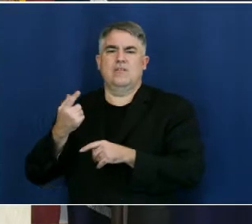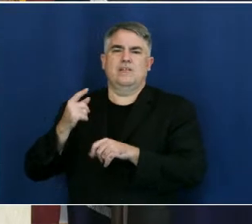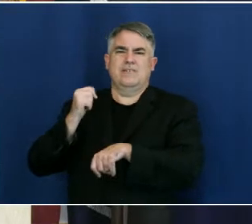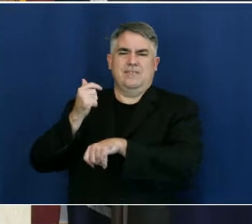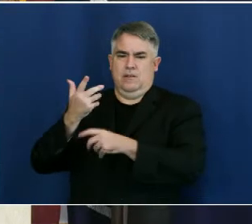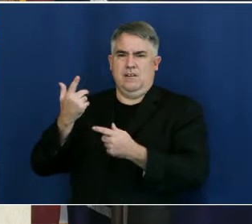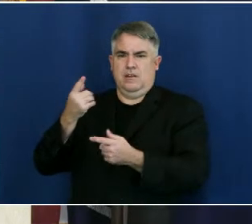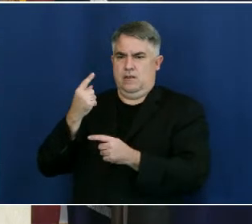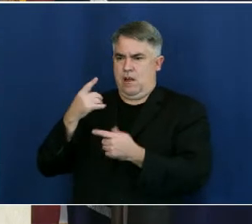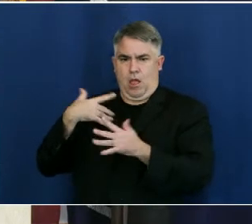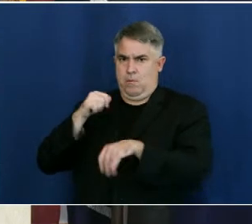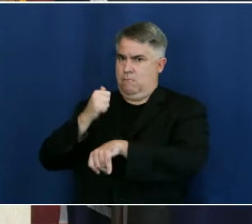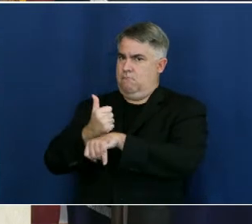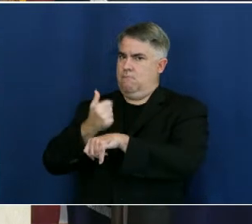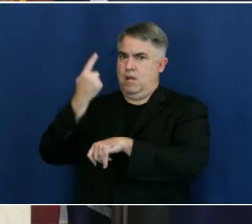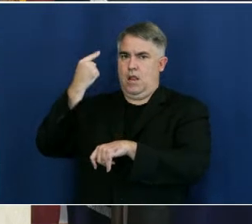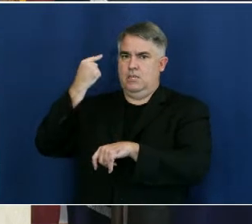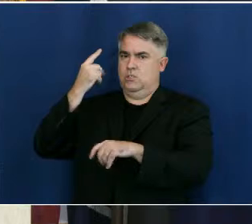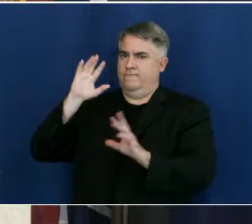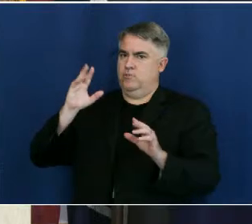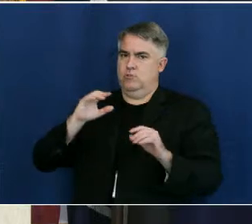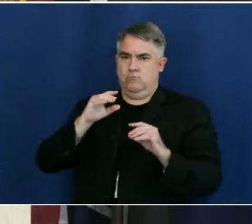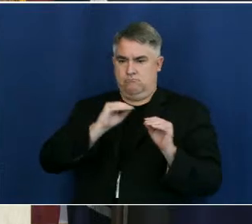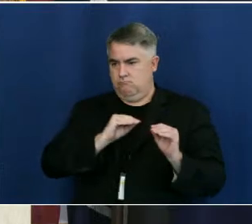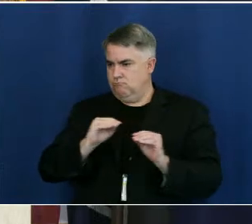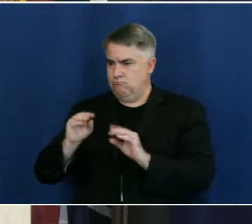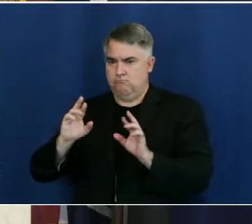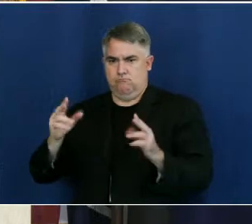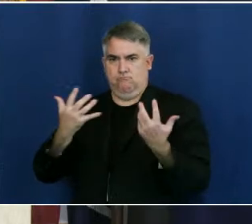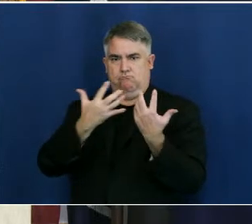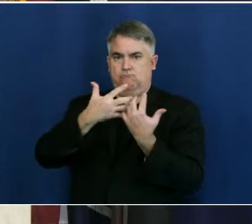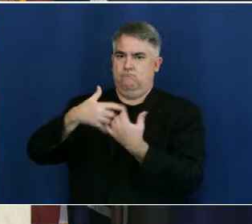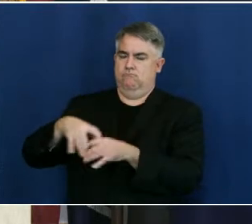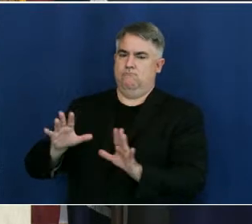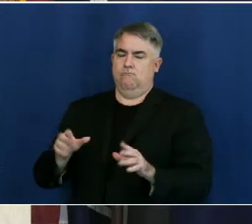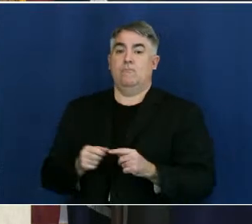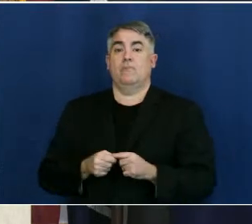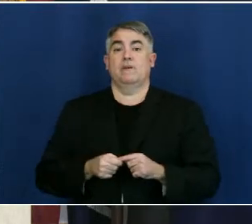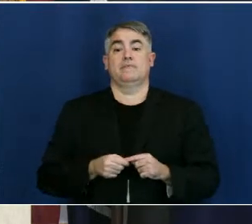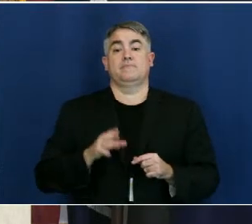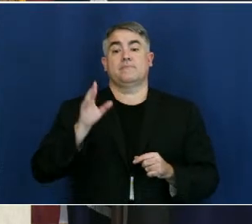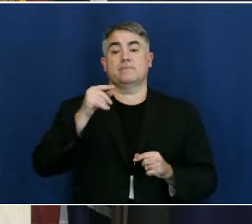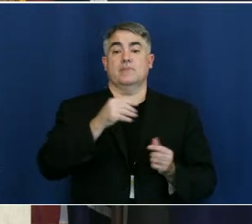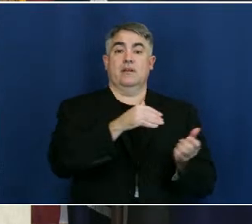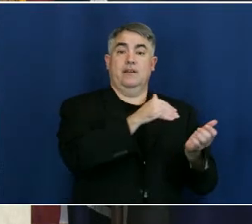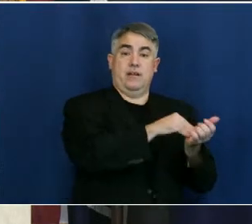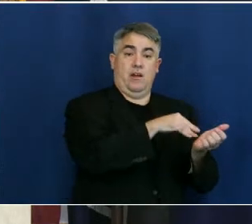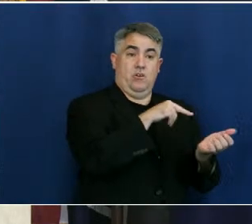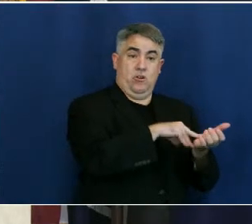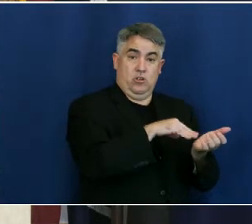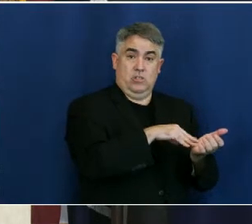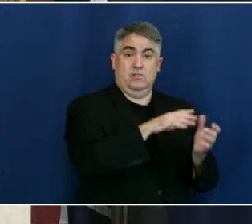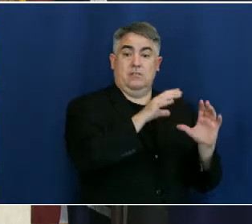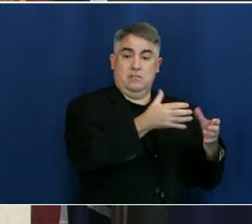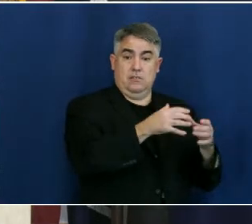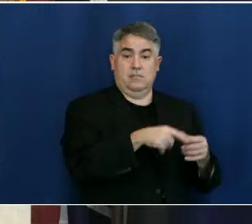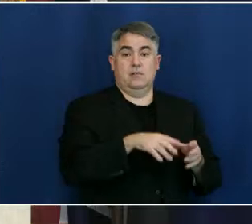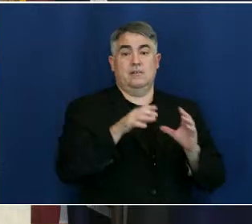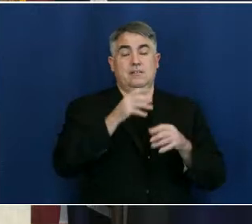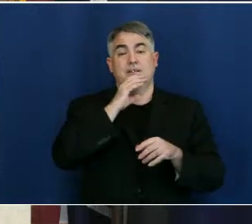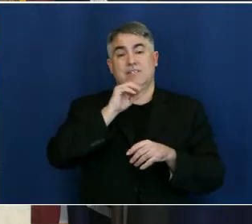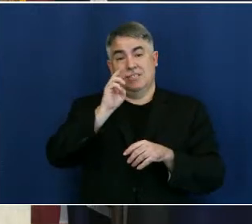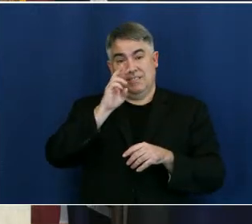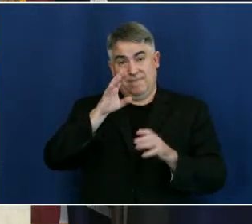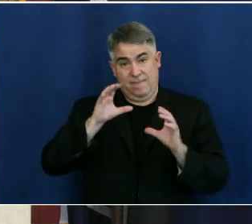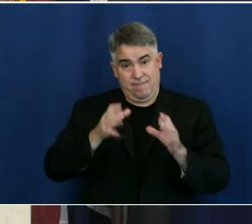today. We do not believe it would make sense to take a senior out of line and replace that senior with a young and